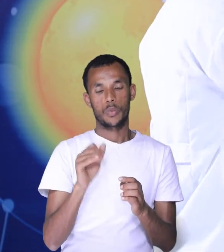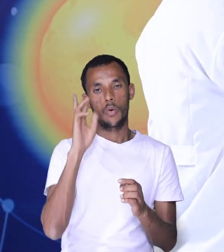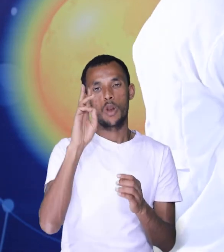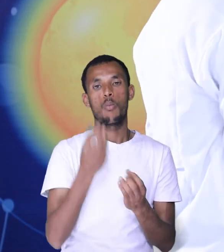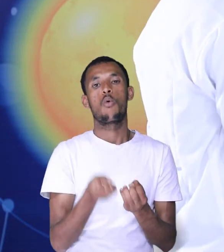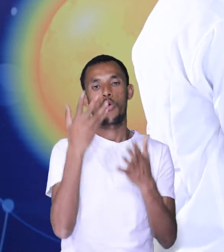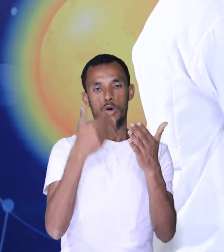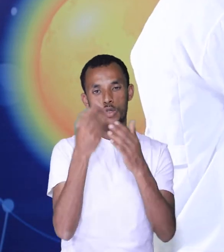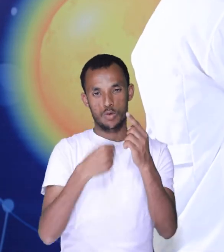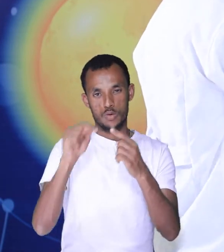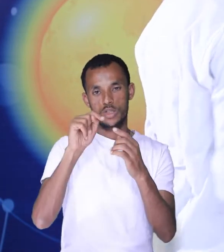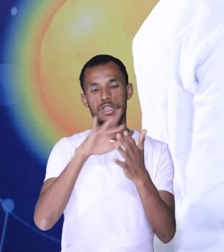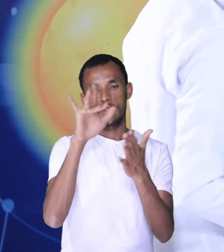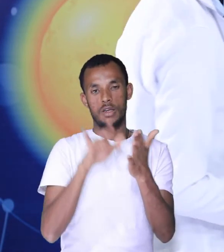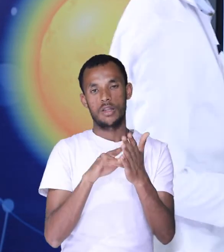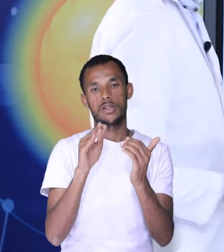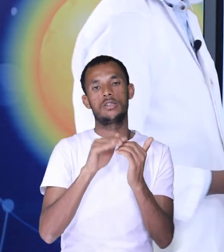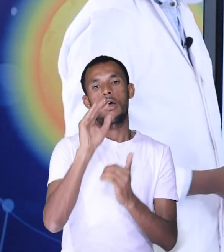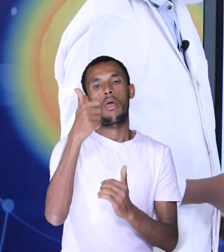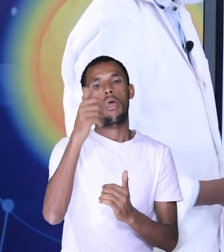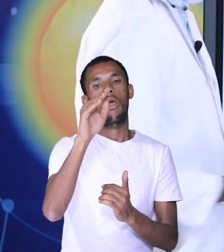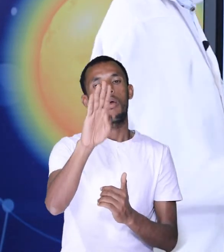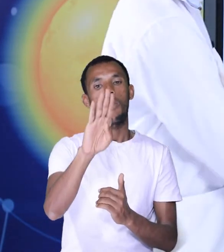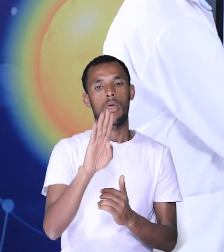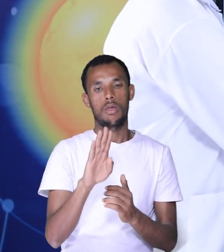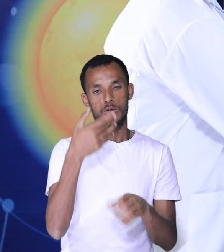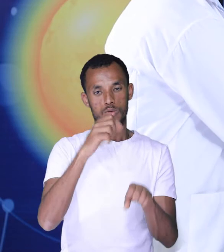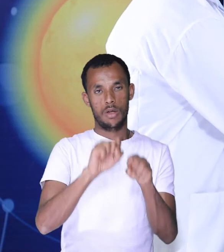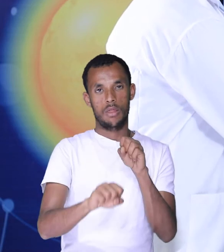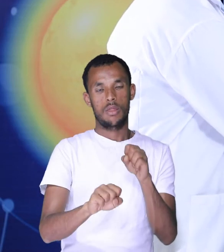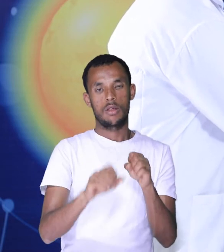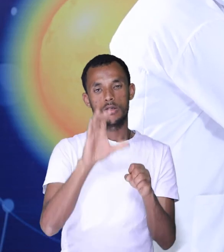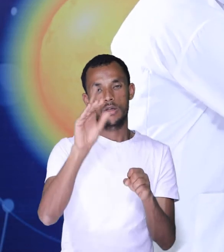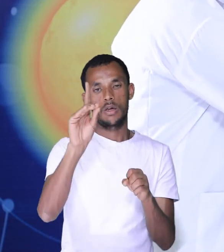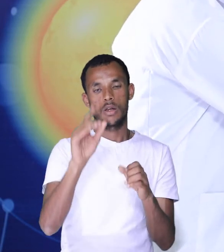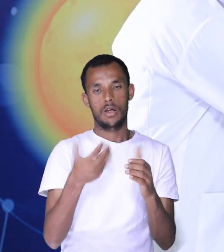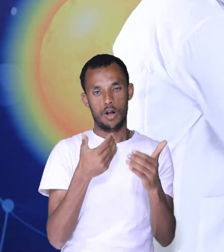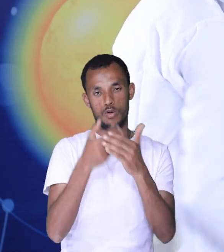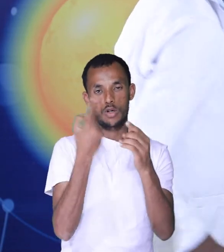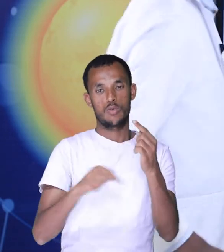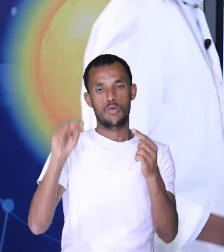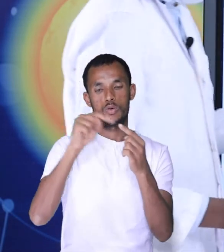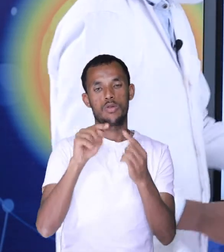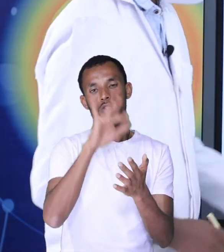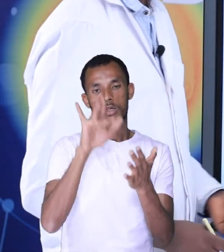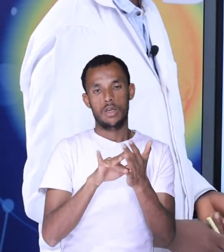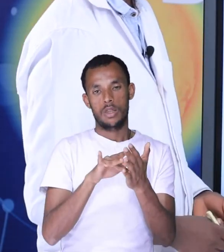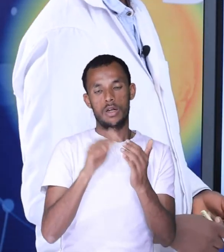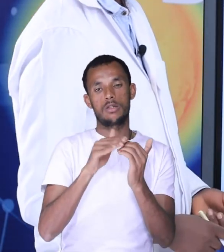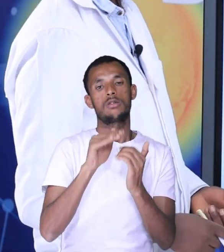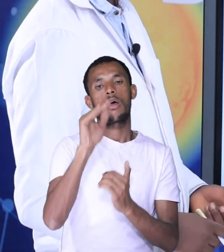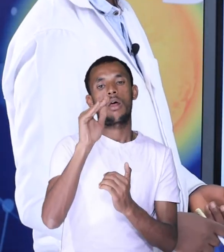more closer to the center than AB. So that CD is closer to the center